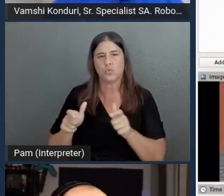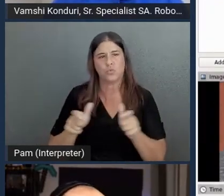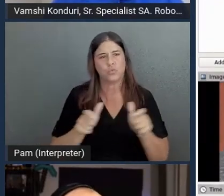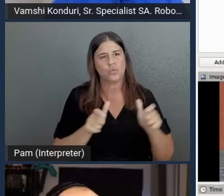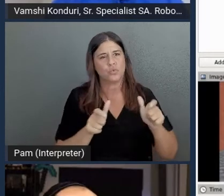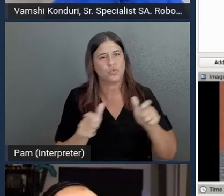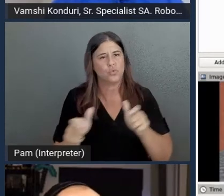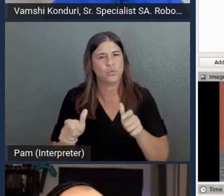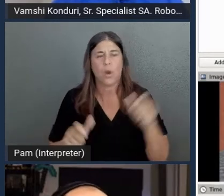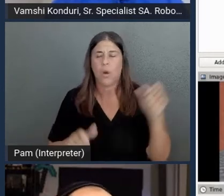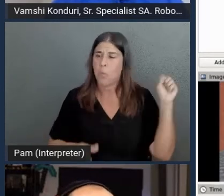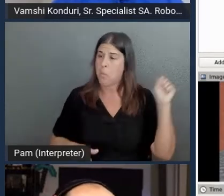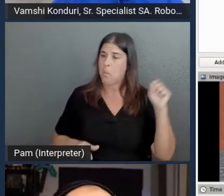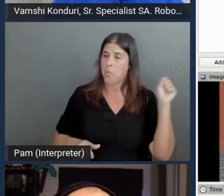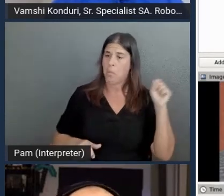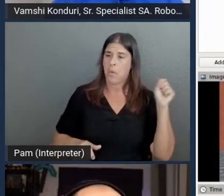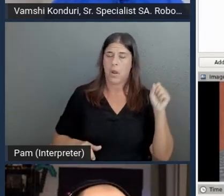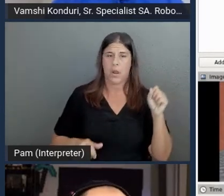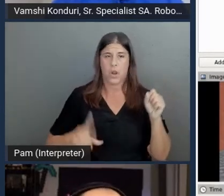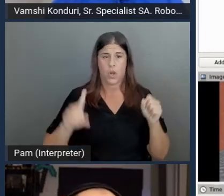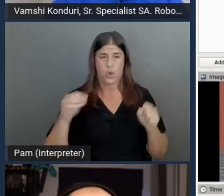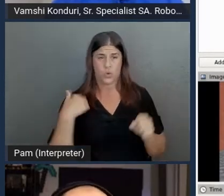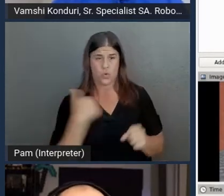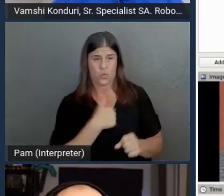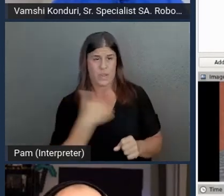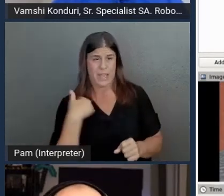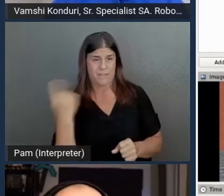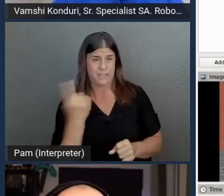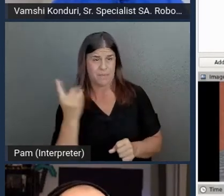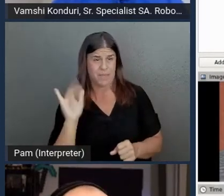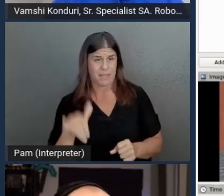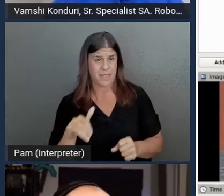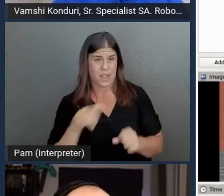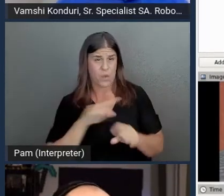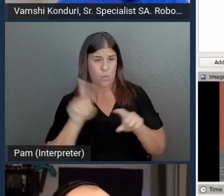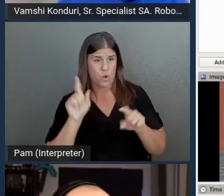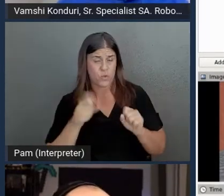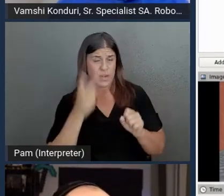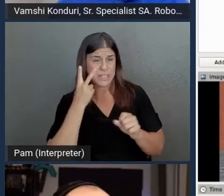Okay. Do we get something with it? Do we lose something with it fast?